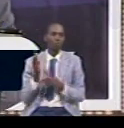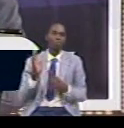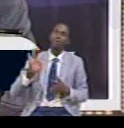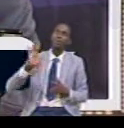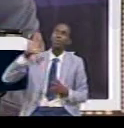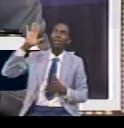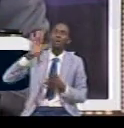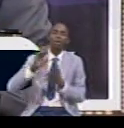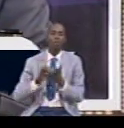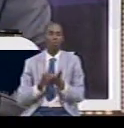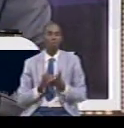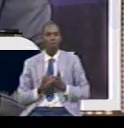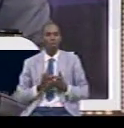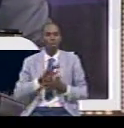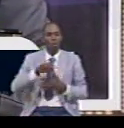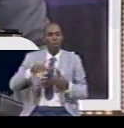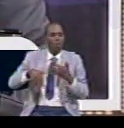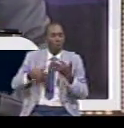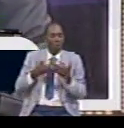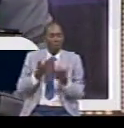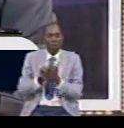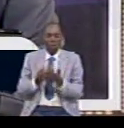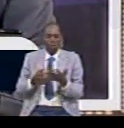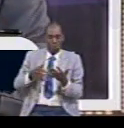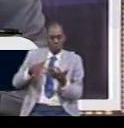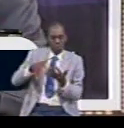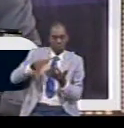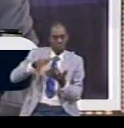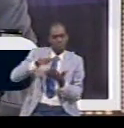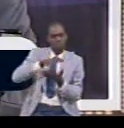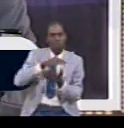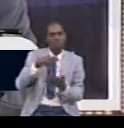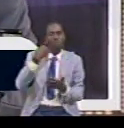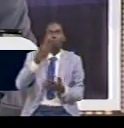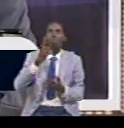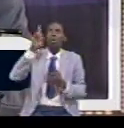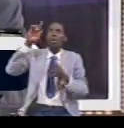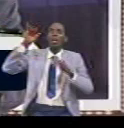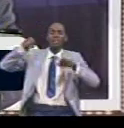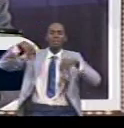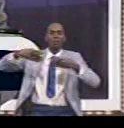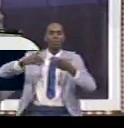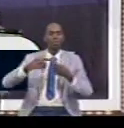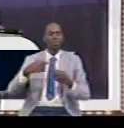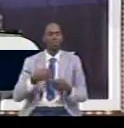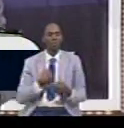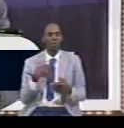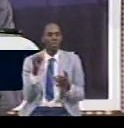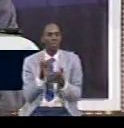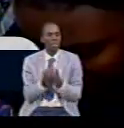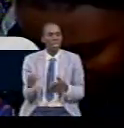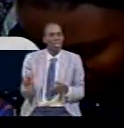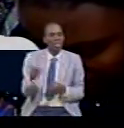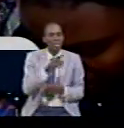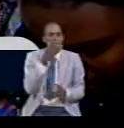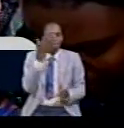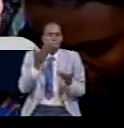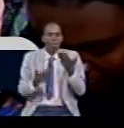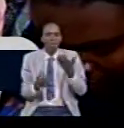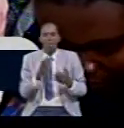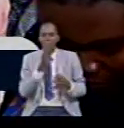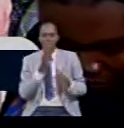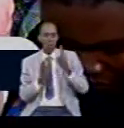name those whom thou hast given me, that they may be one as